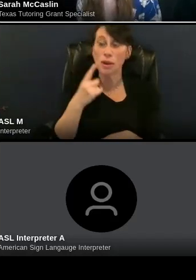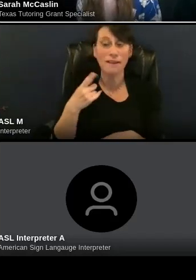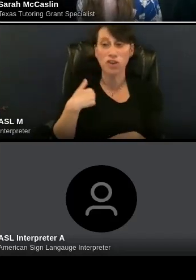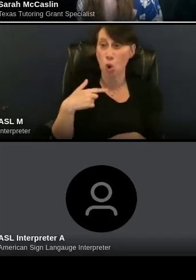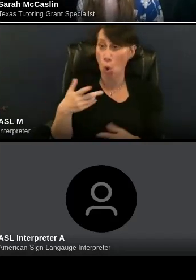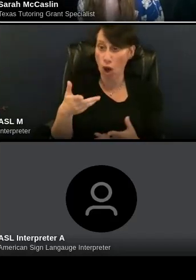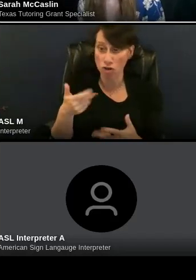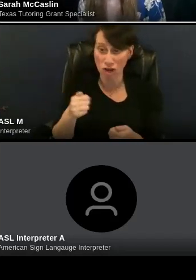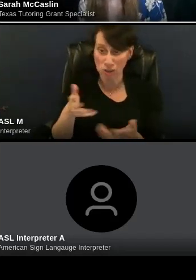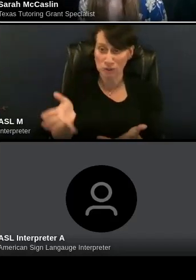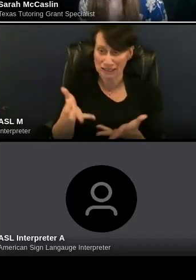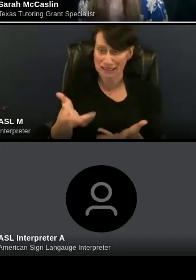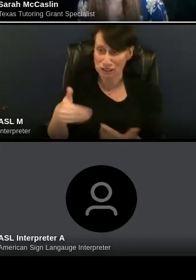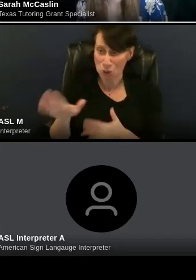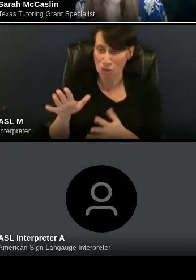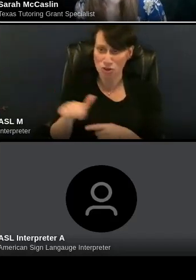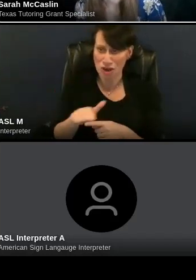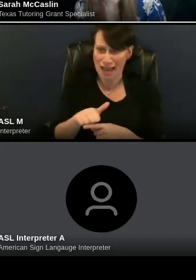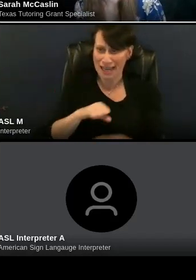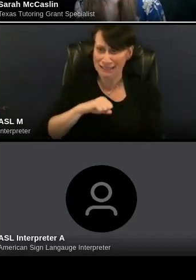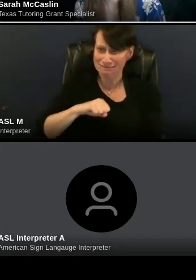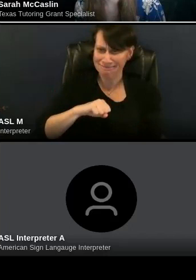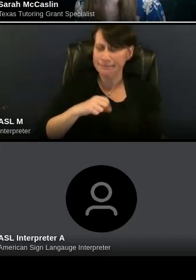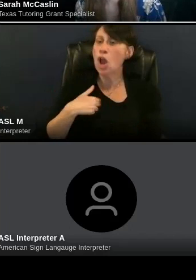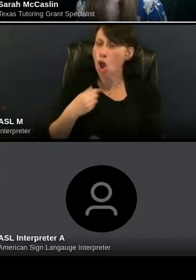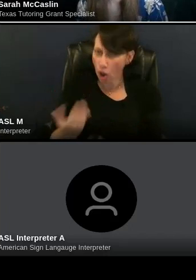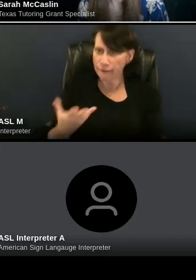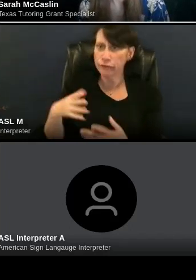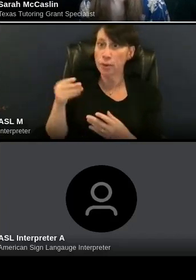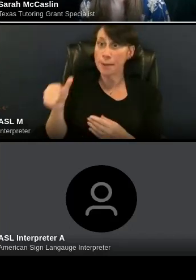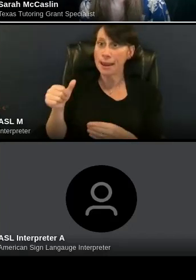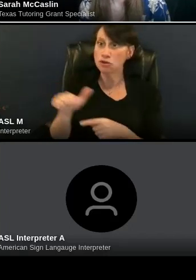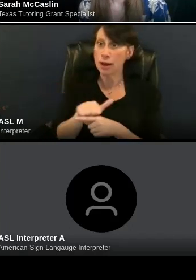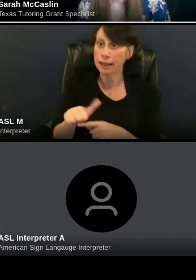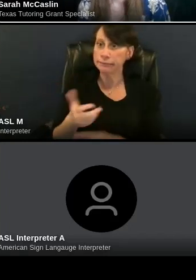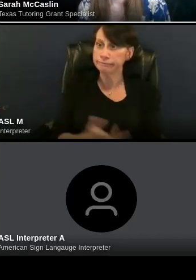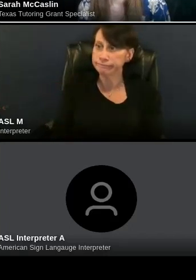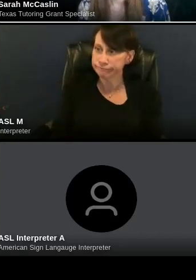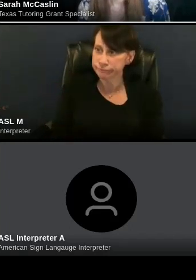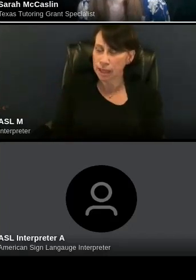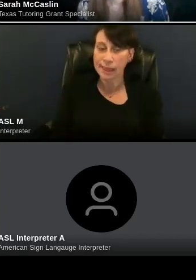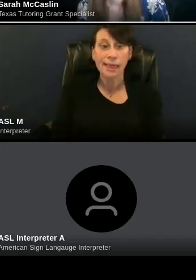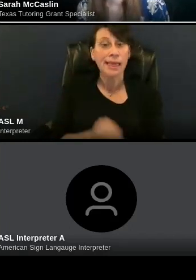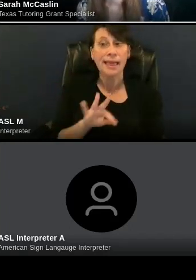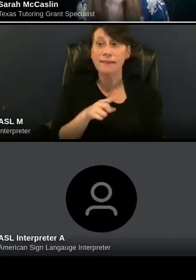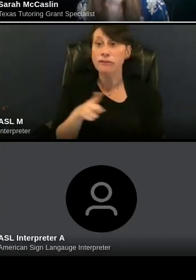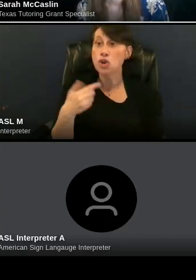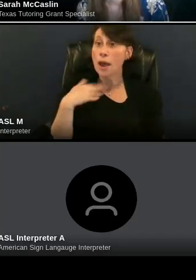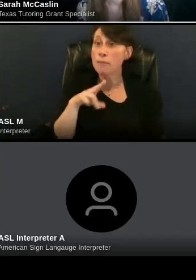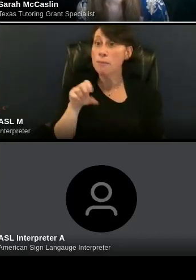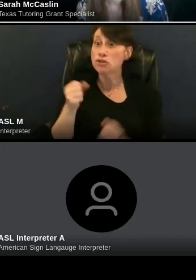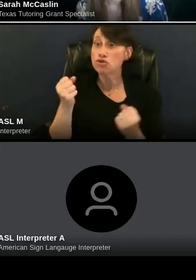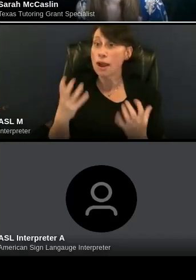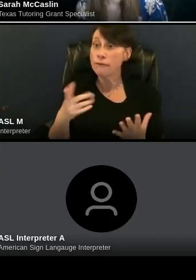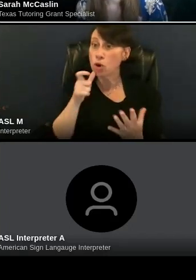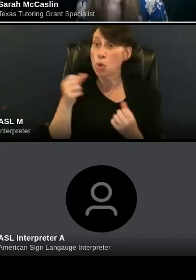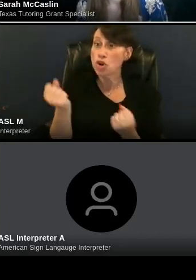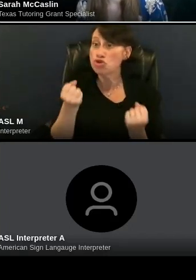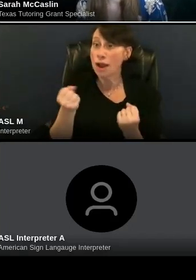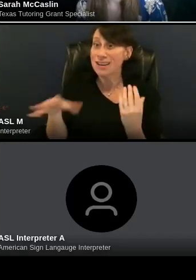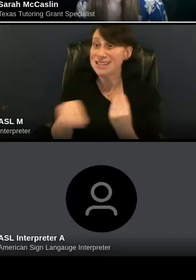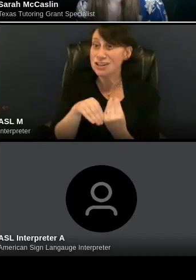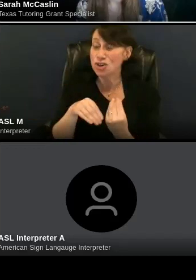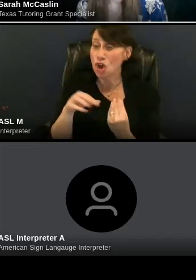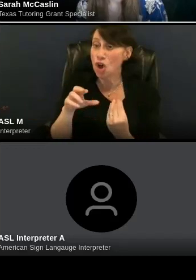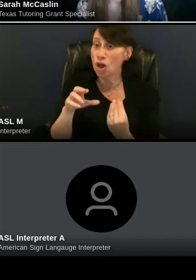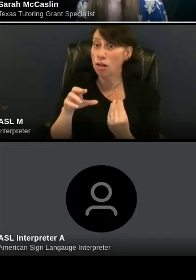incentivizing them to go to those trainings, then offer paid training. If you've got bus drivers that are driving additional